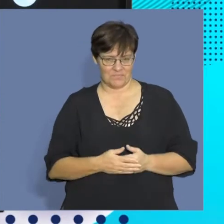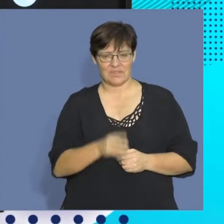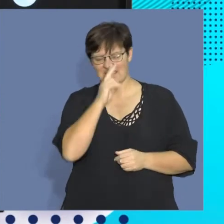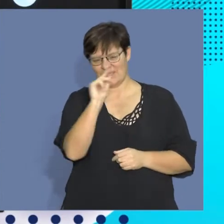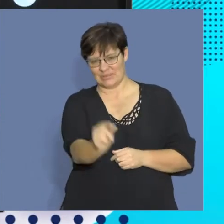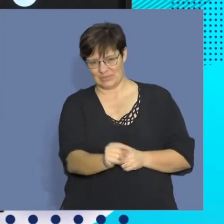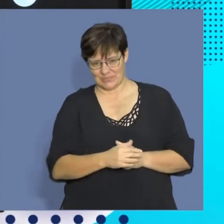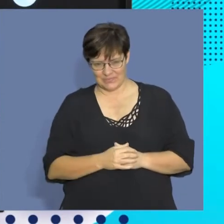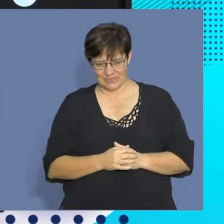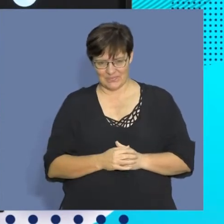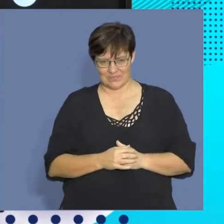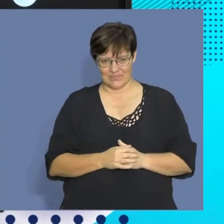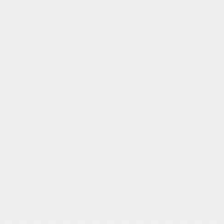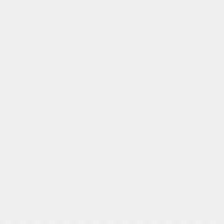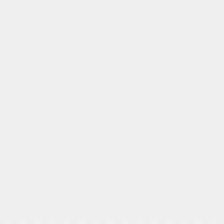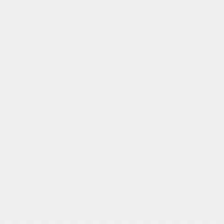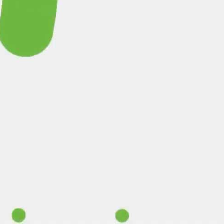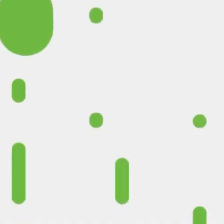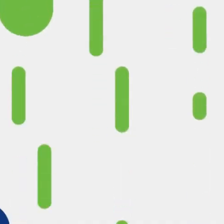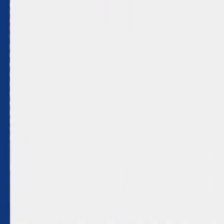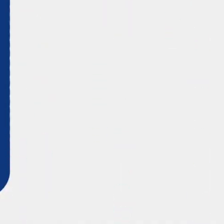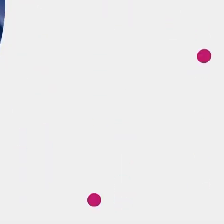segment. See you in a little while.